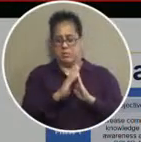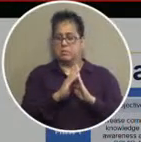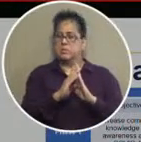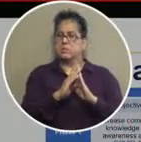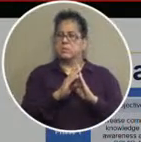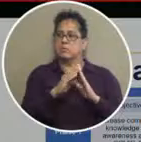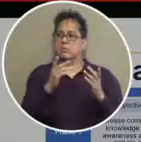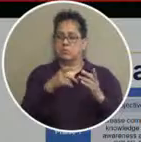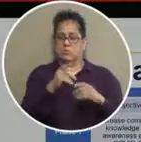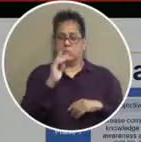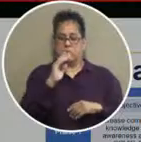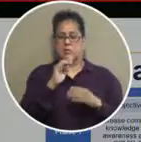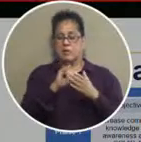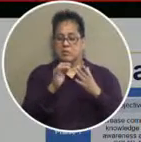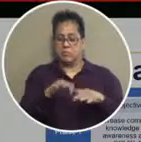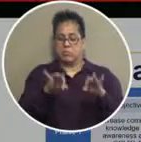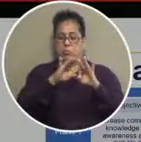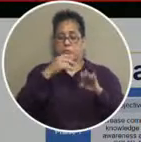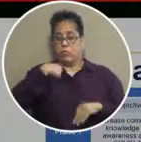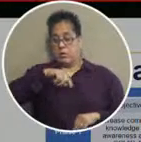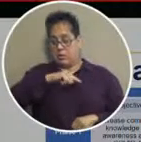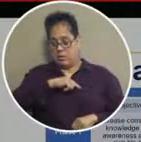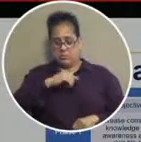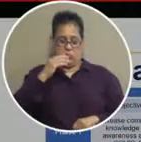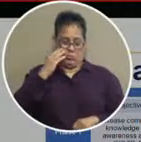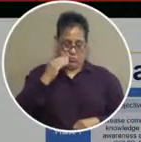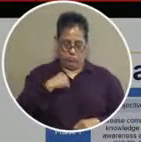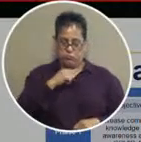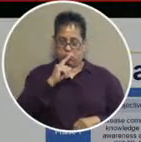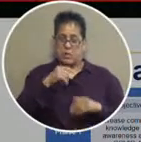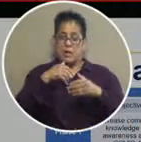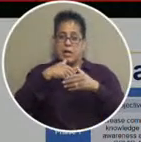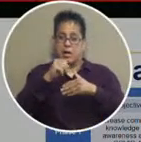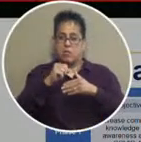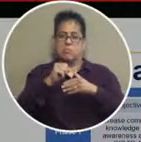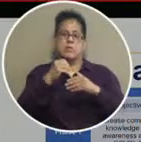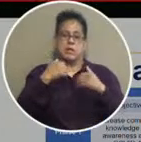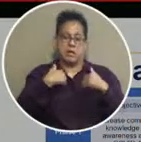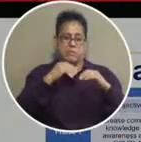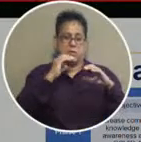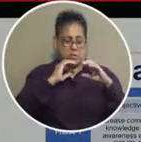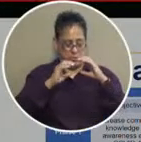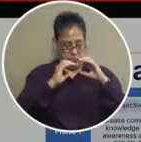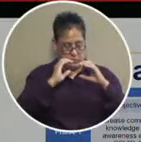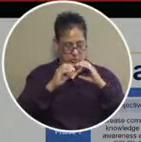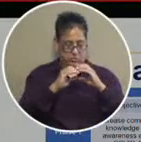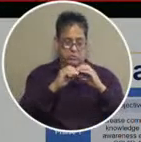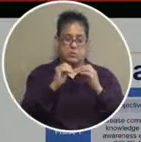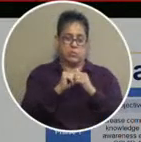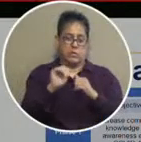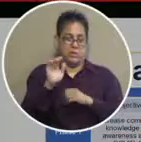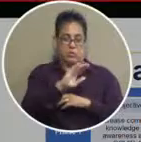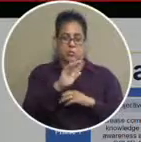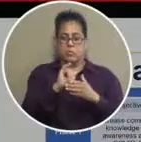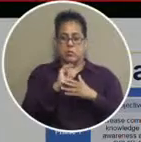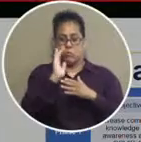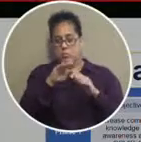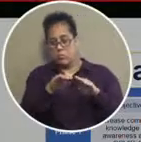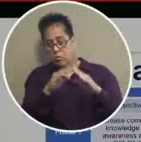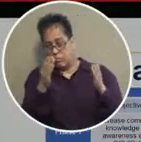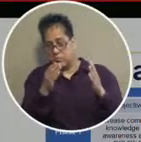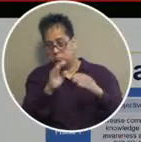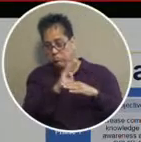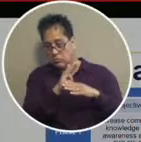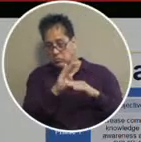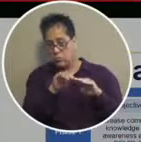on, it's going to be important for us to make sure that we're actually out there having the conversation with those who are going to be opening up so